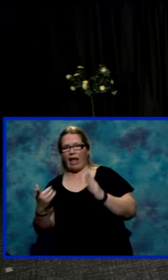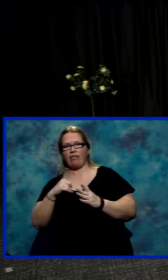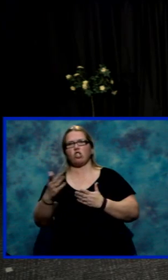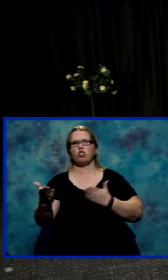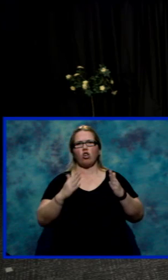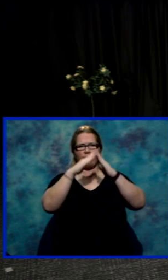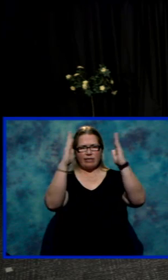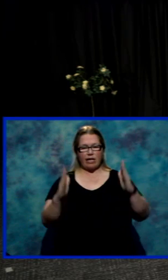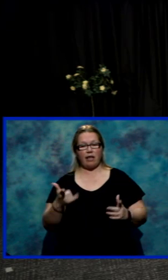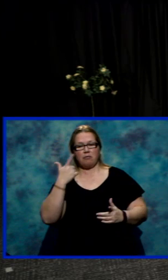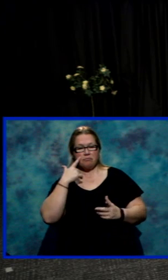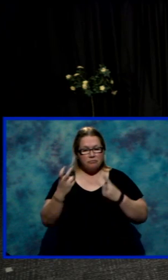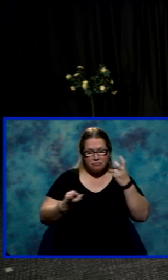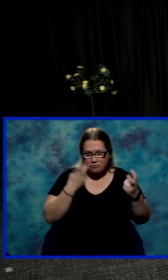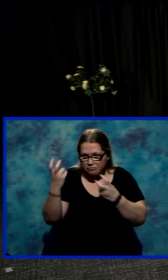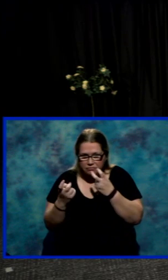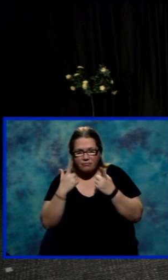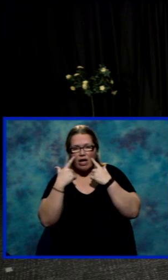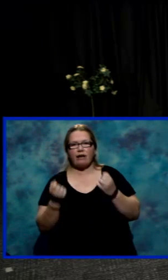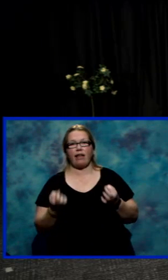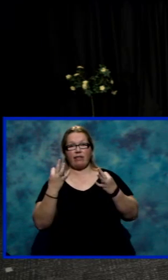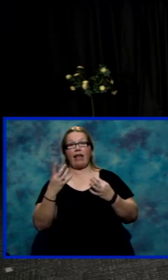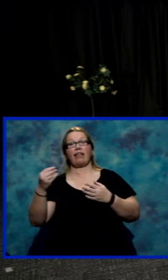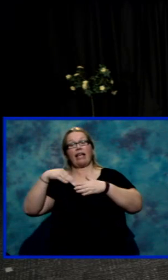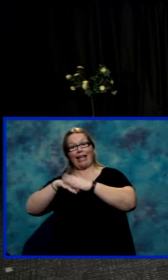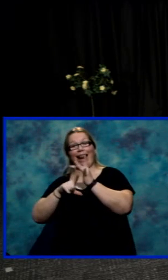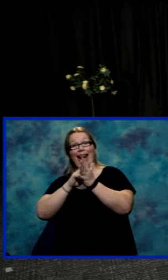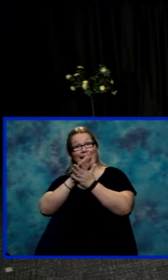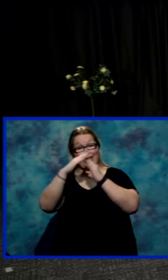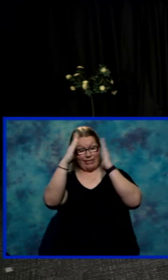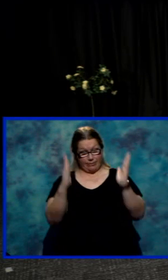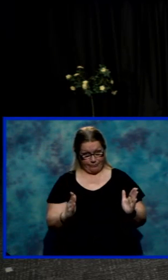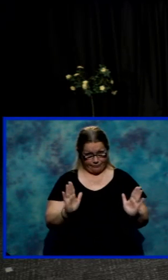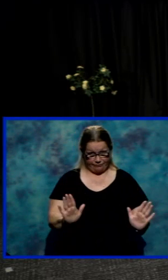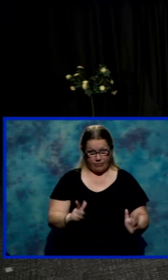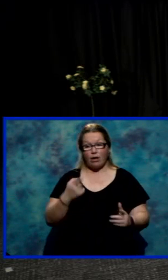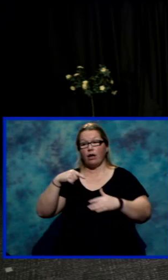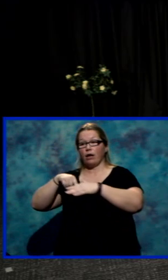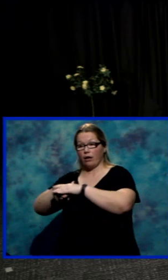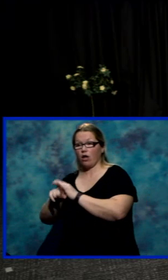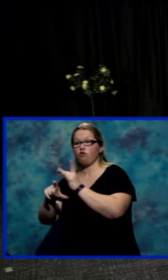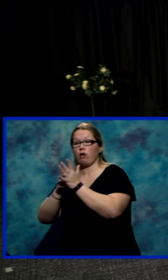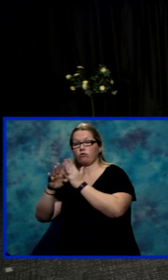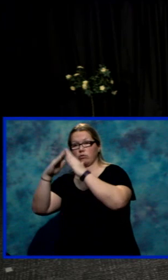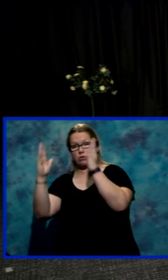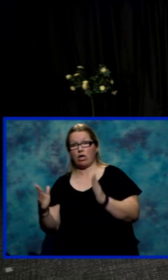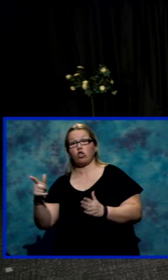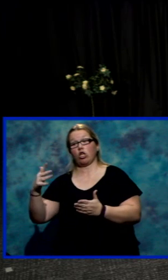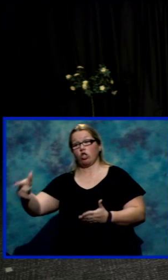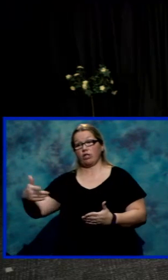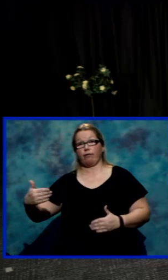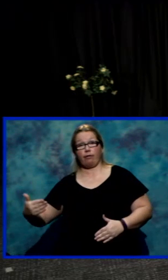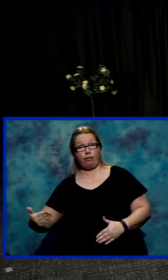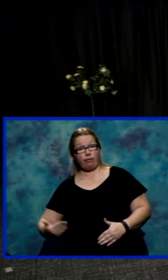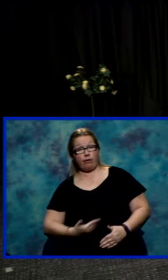found nothing. And after he came out of Leah's tent, he entered Rachel's tent. Now Rachel had taken the household gods and had put them inside